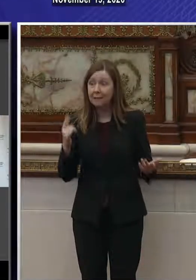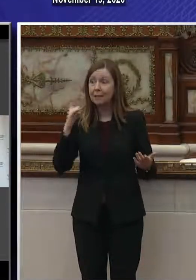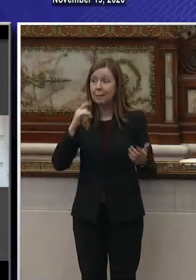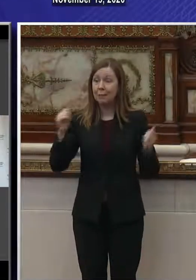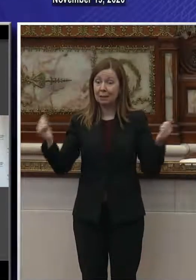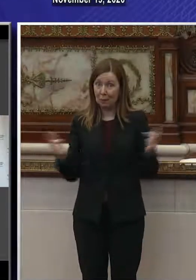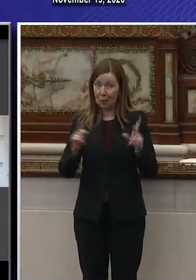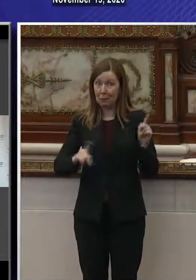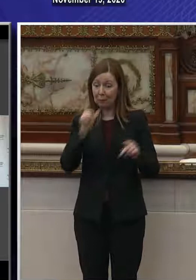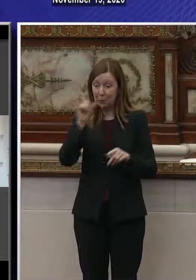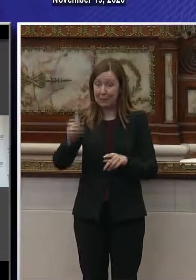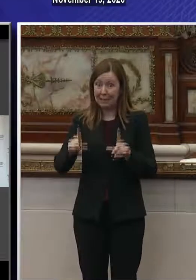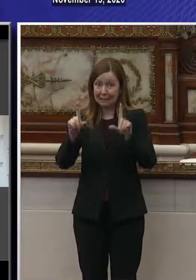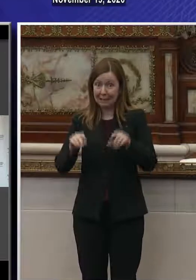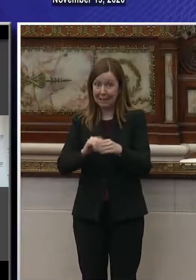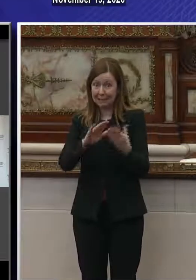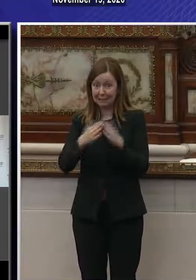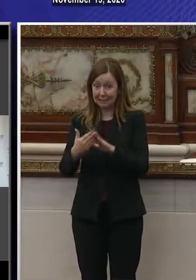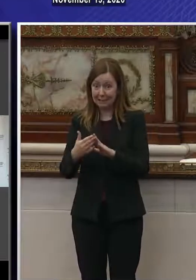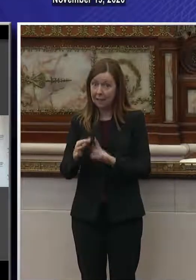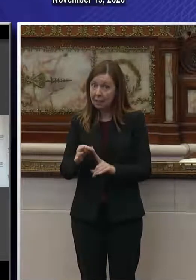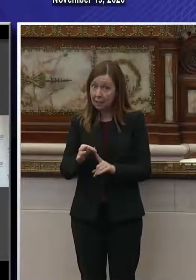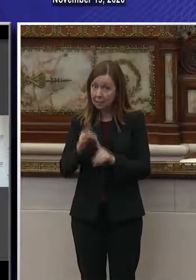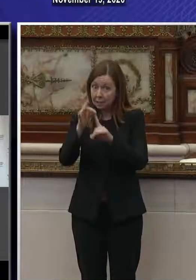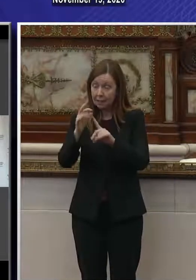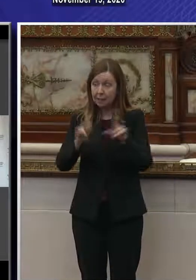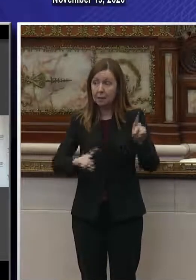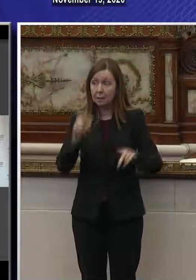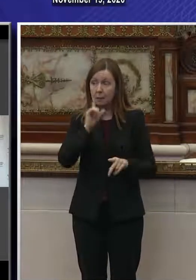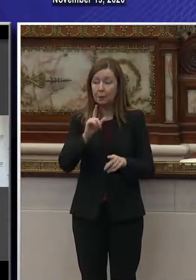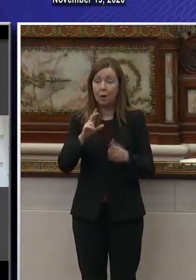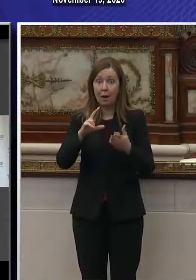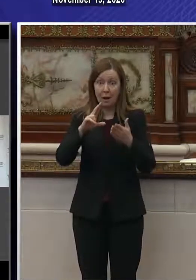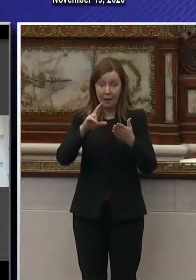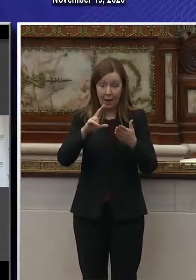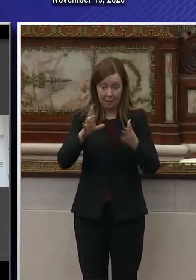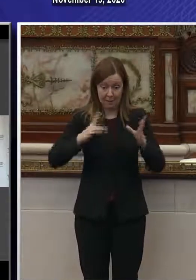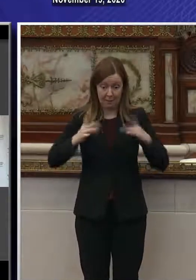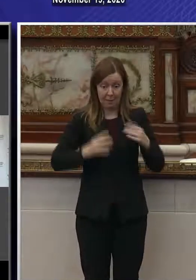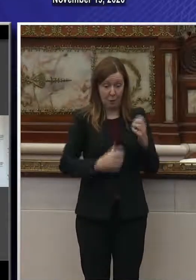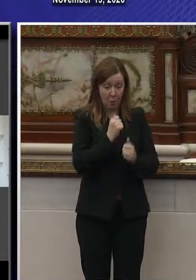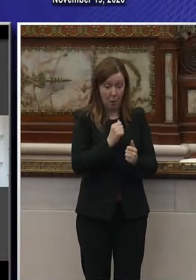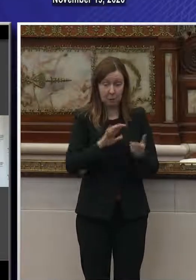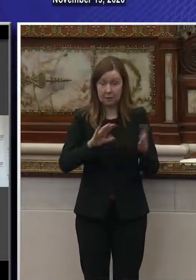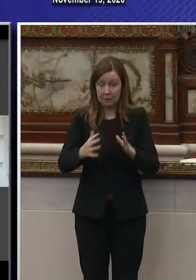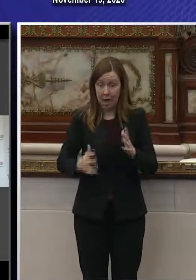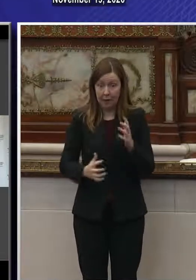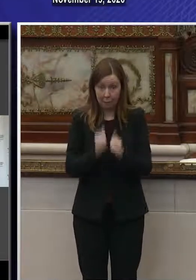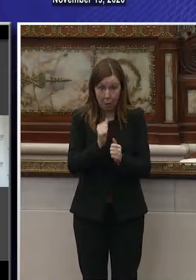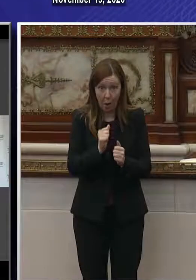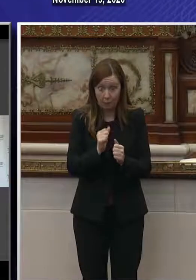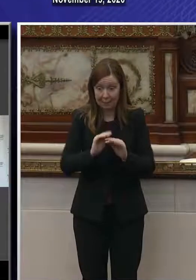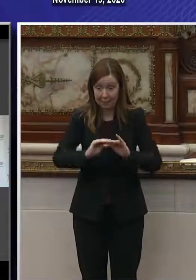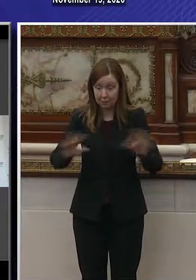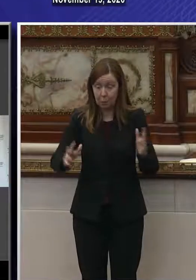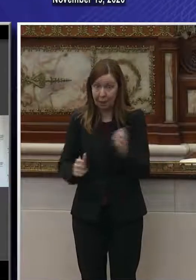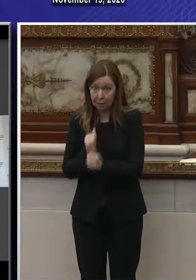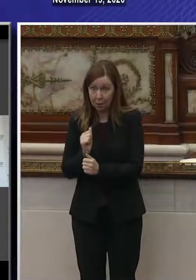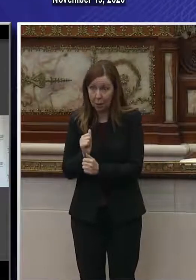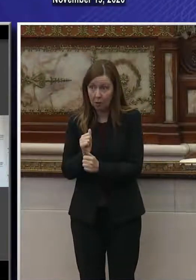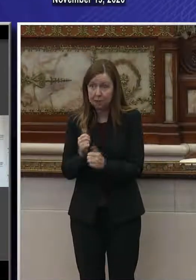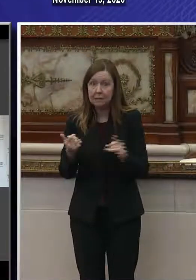needs a test in the city, particularly the people who are contracting it the most, dying the most, and spreading it the